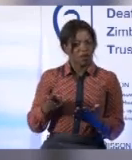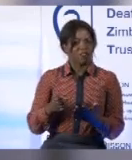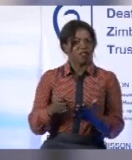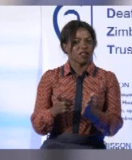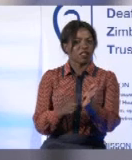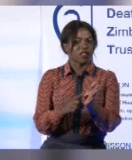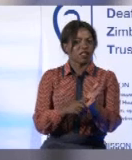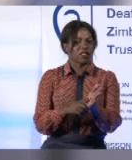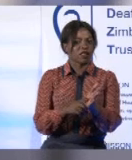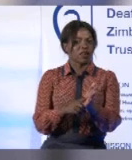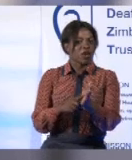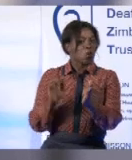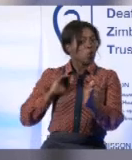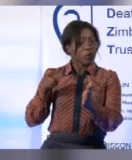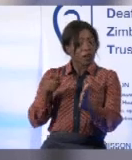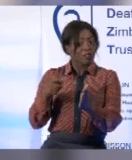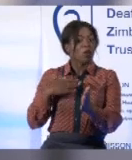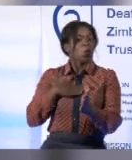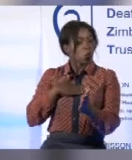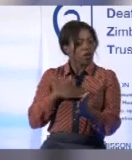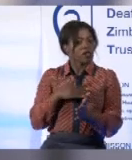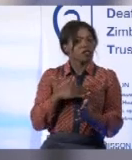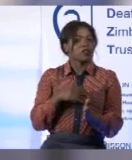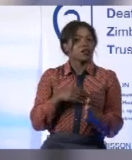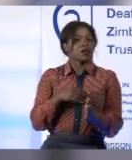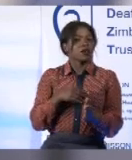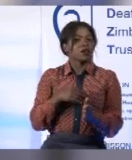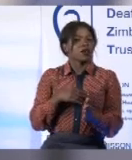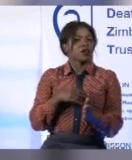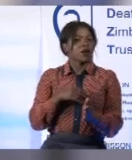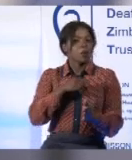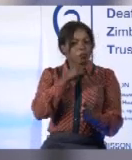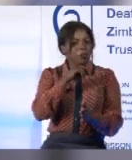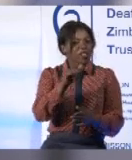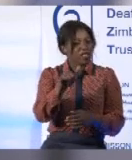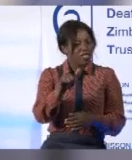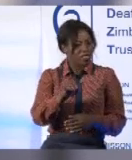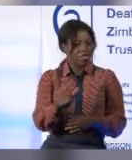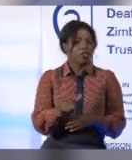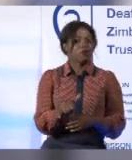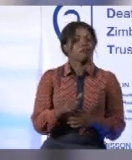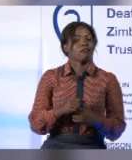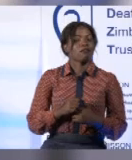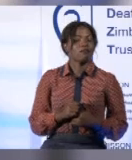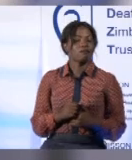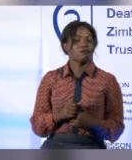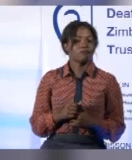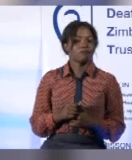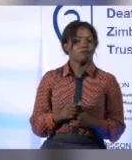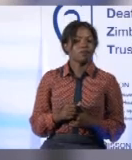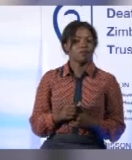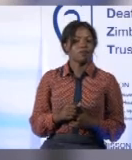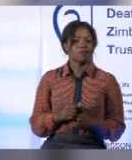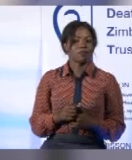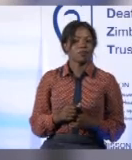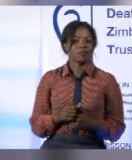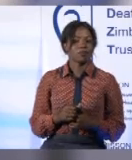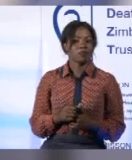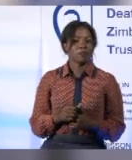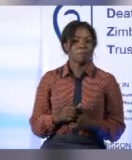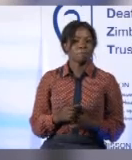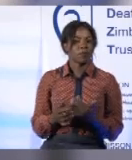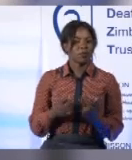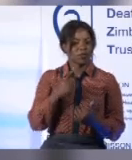prefer younger boys. And when they see a younger boy with, as long as the younger boy is